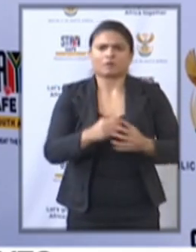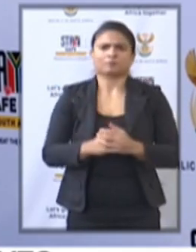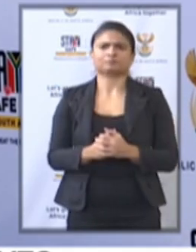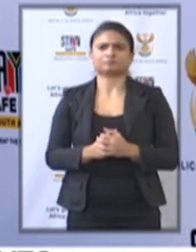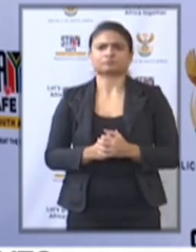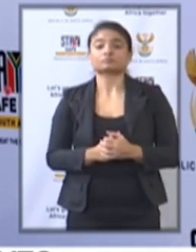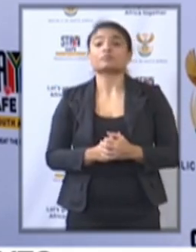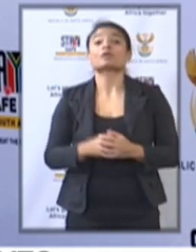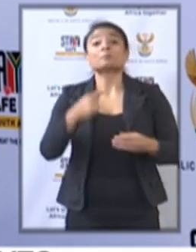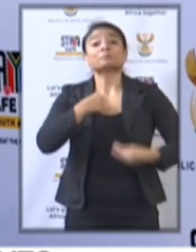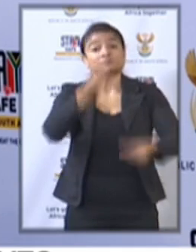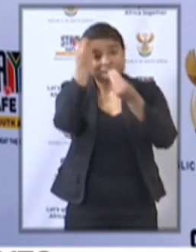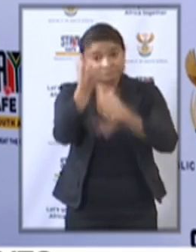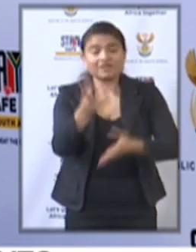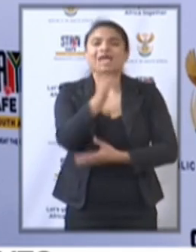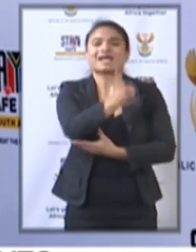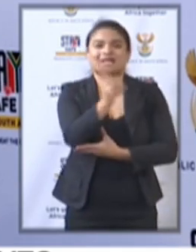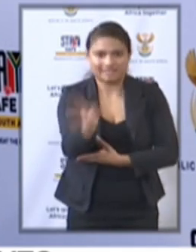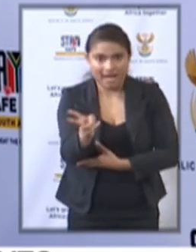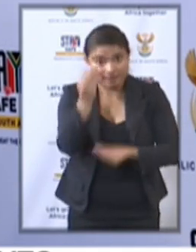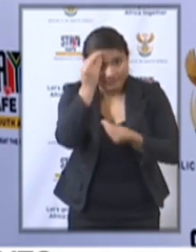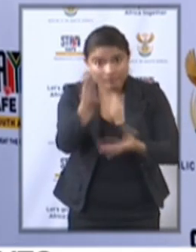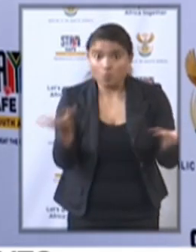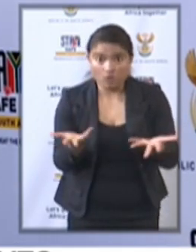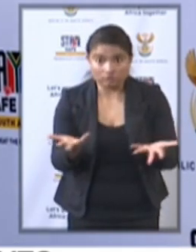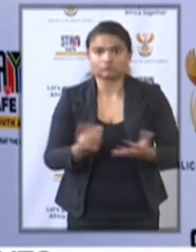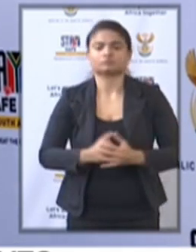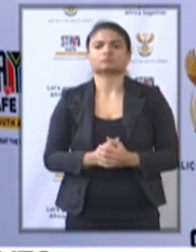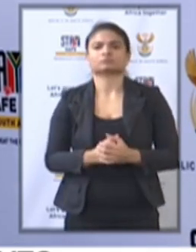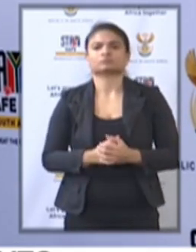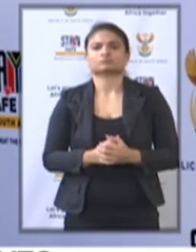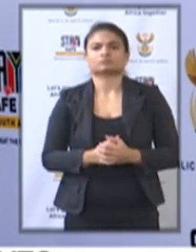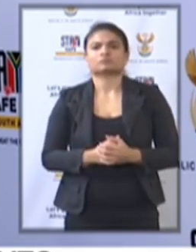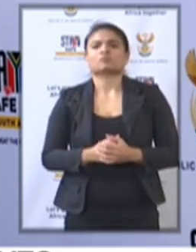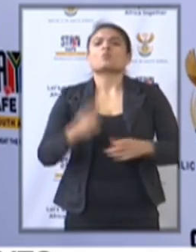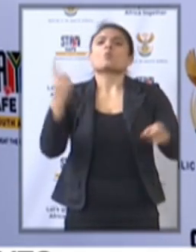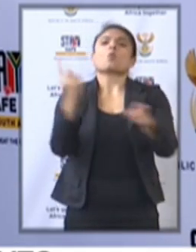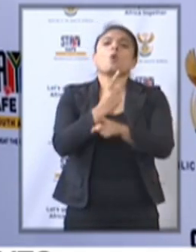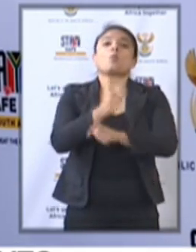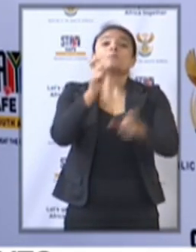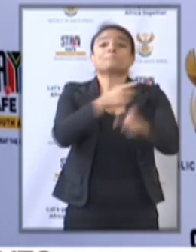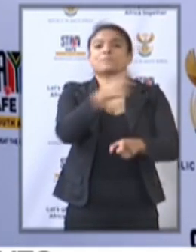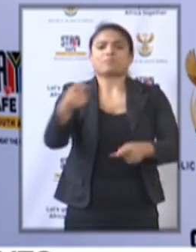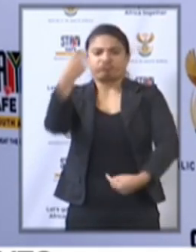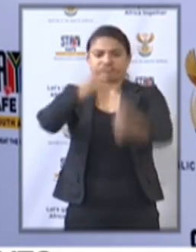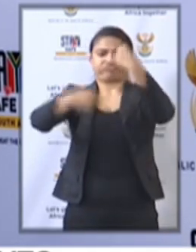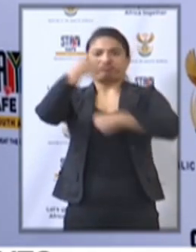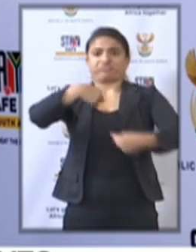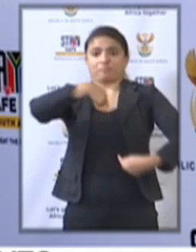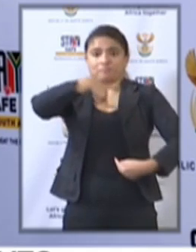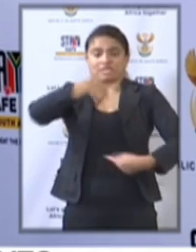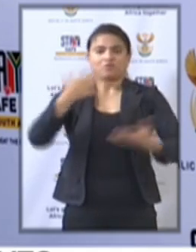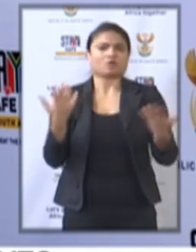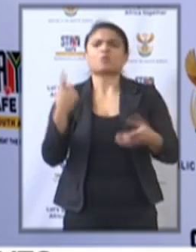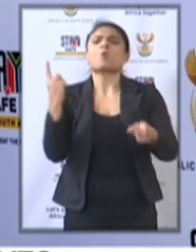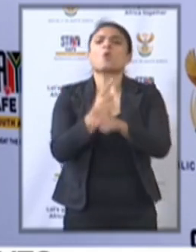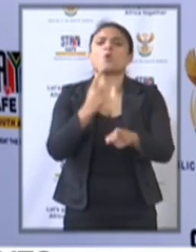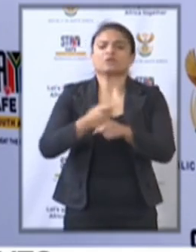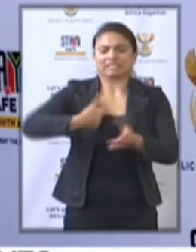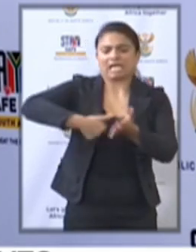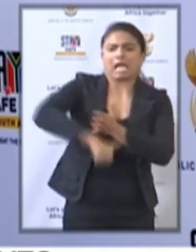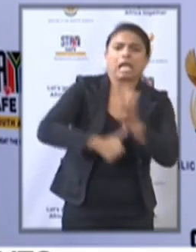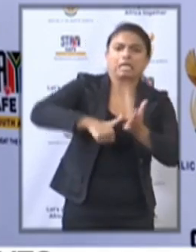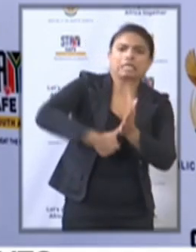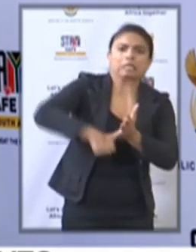ngiyayiphinda lento njalo, ngihlale ngixekwa ngalento bo-DG ukuthi ngilongigcizelele. Enye intsha ayithandi lento